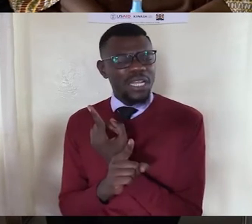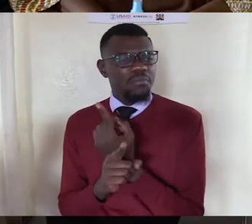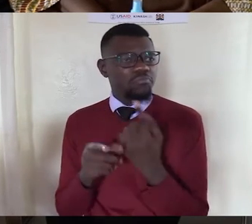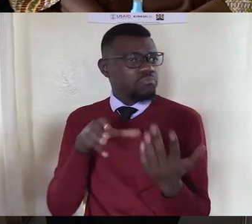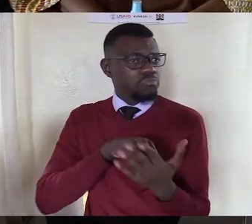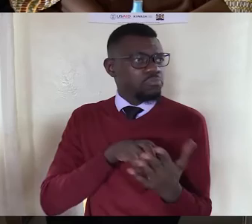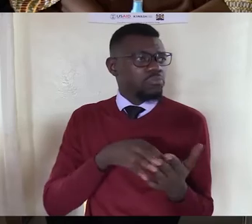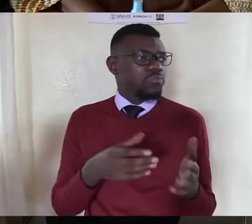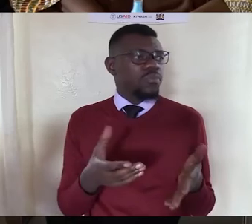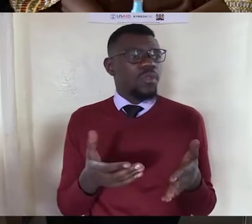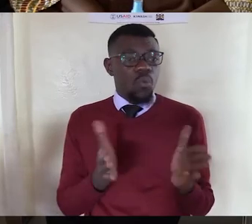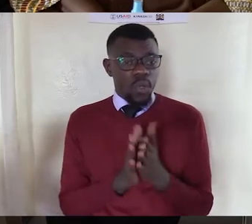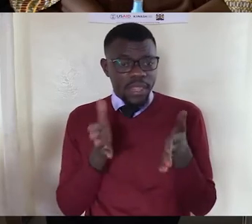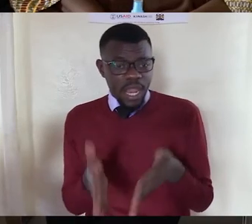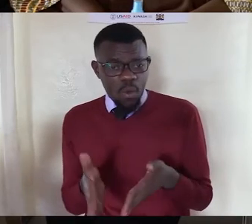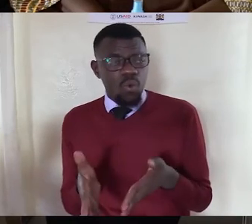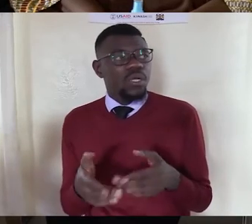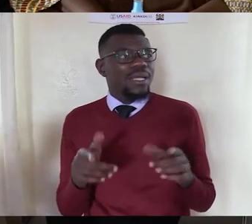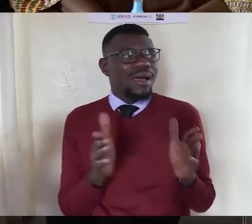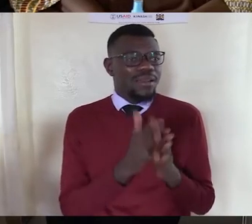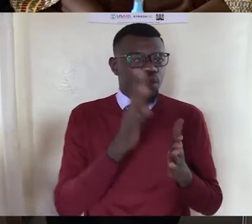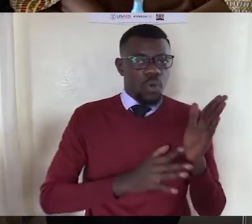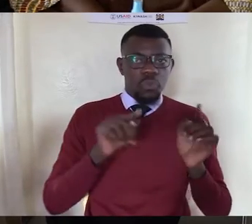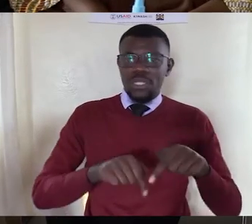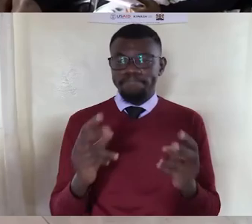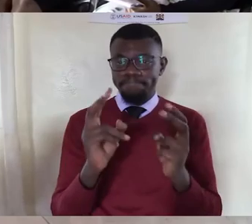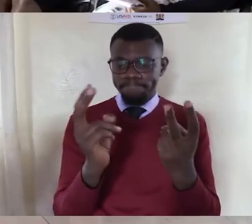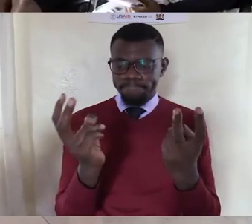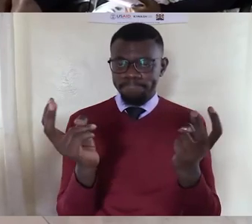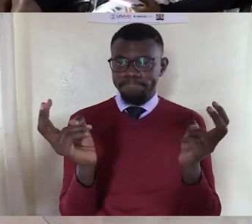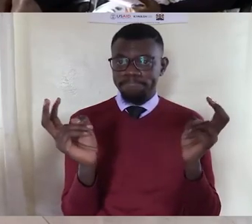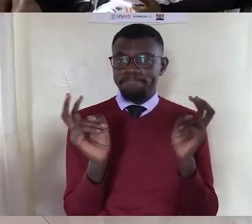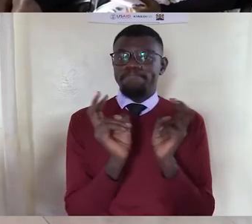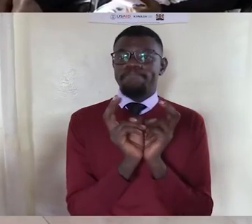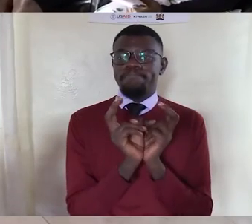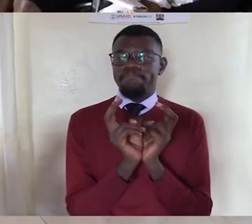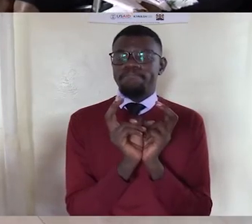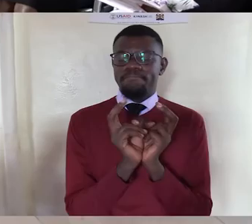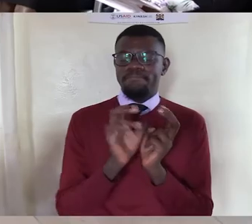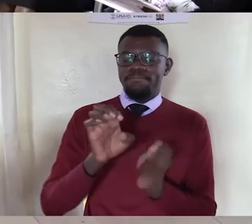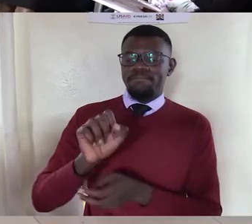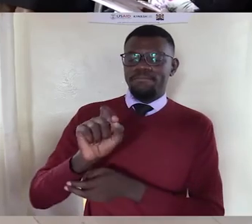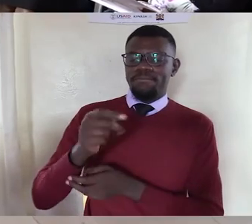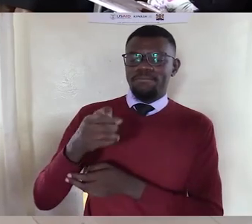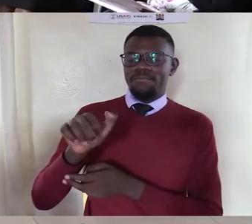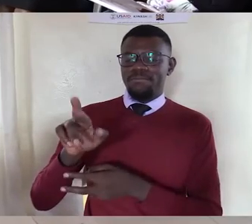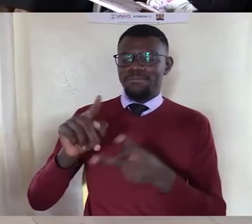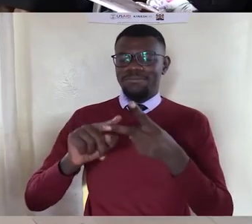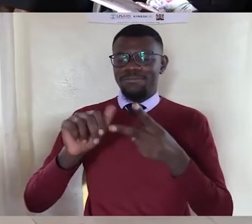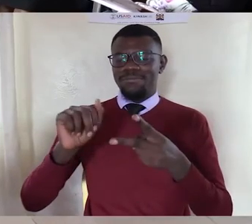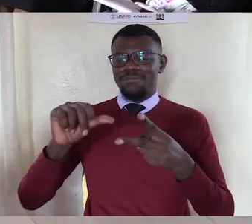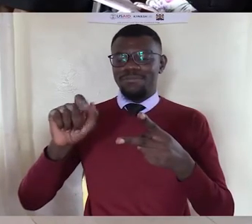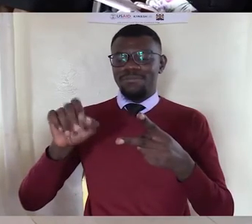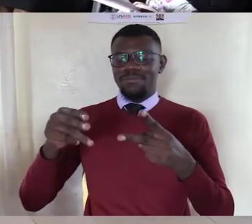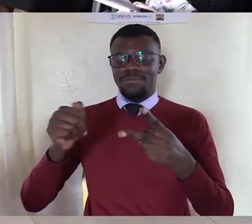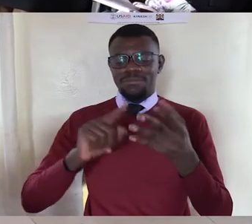and the presentations made in the report today. Thank you very much. Thank you so much, Esther. Thank you, Agatha. Thank you,